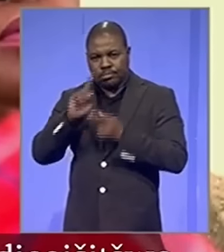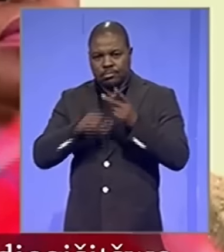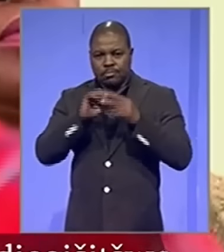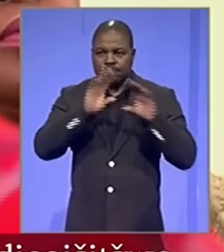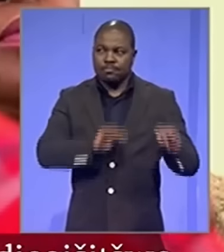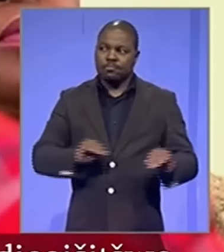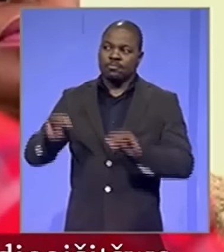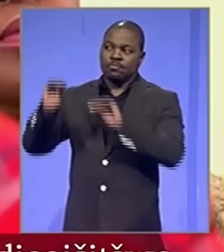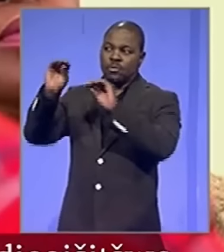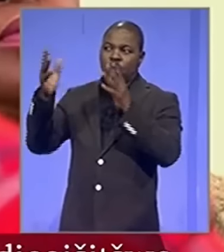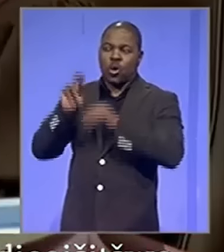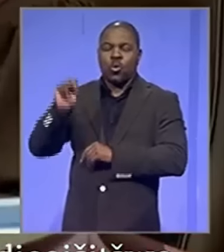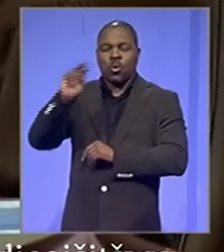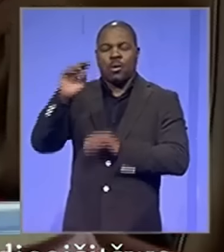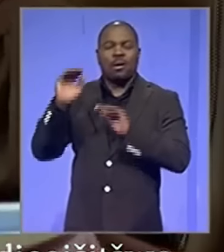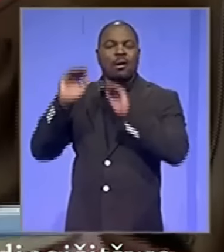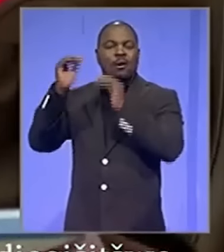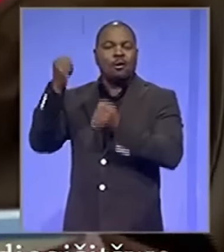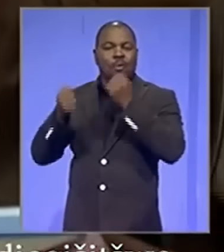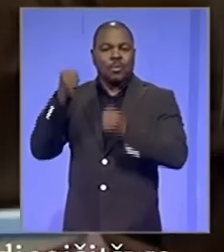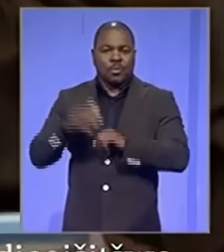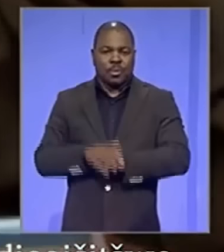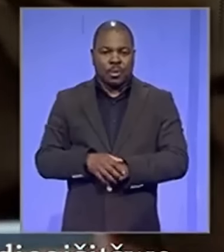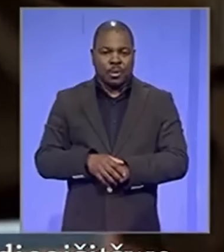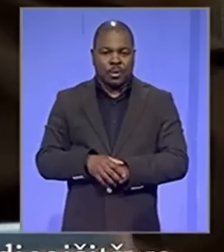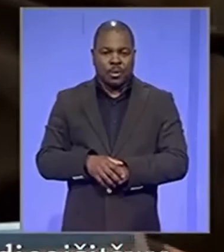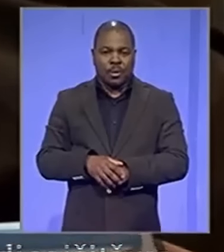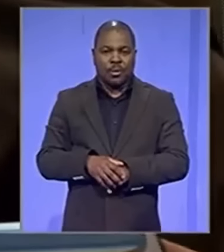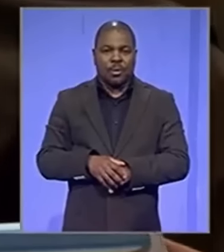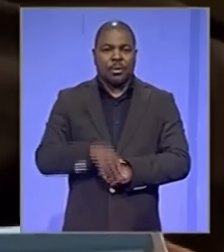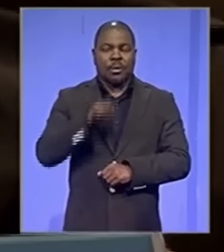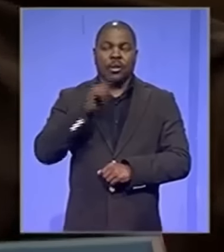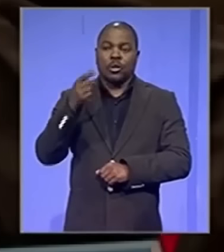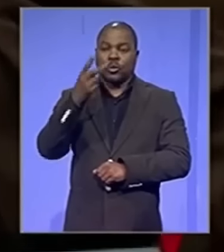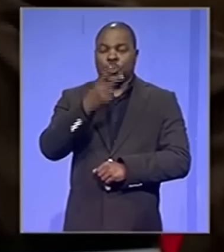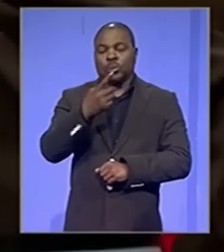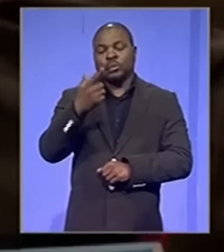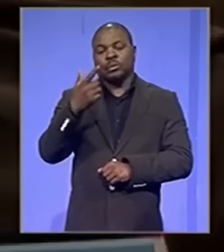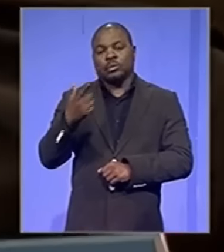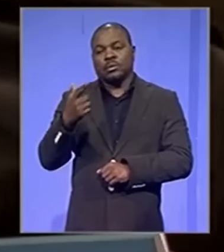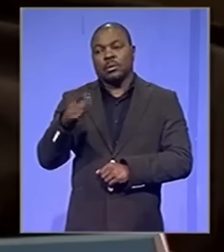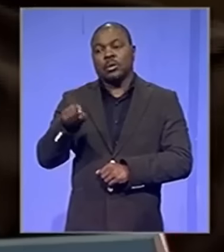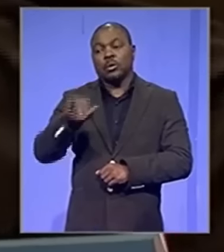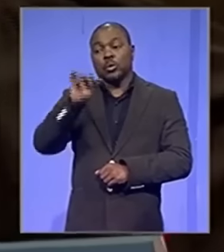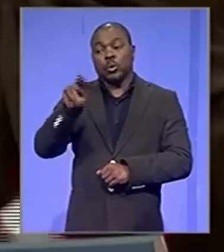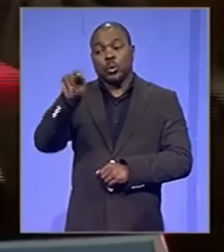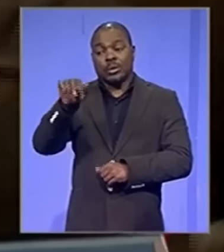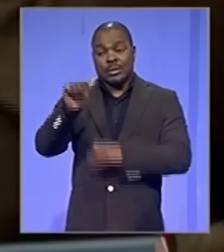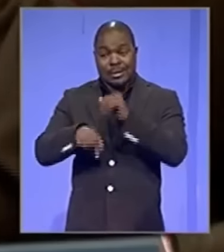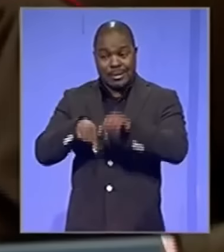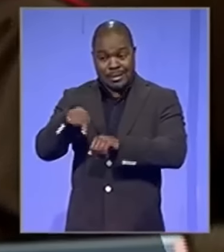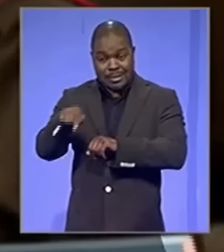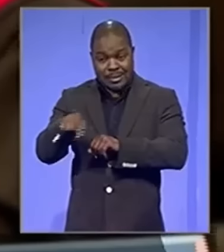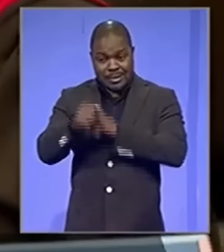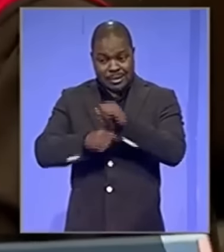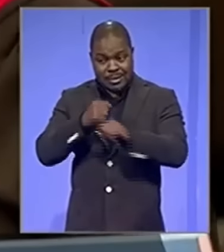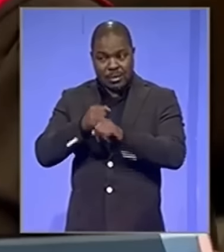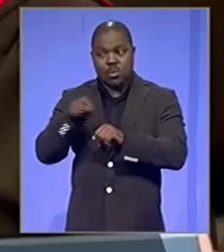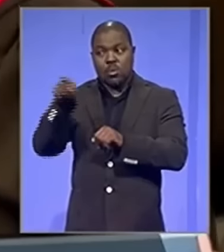kgotlatshekelo kgolo ya North West. This matter is remanded until the 27th day of June this year. The DPP